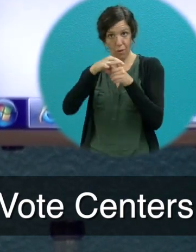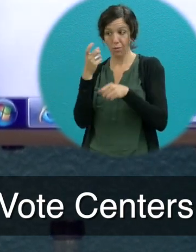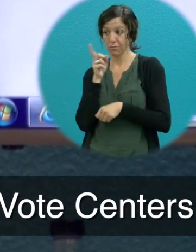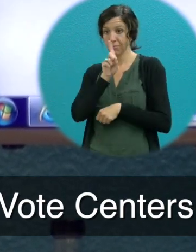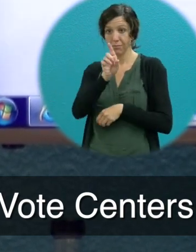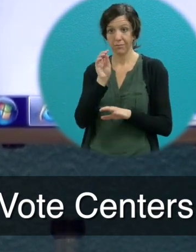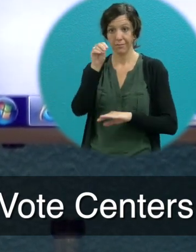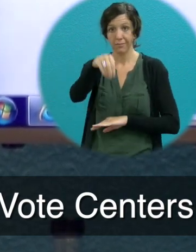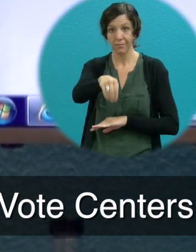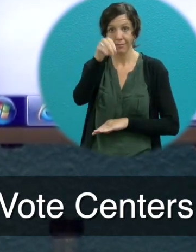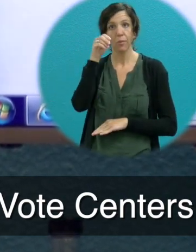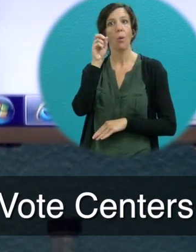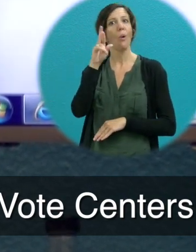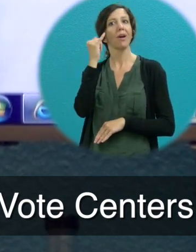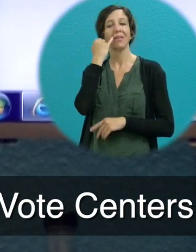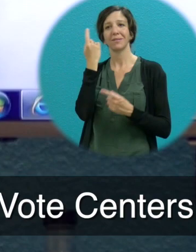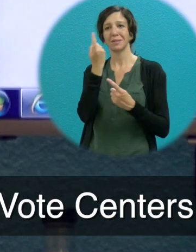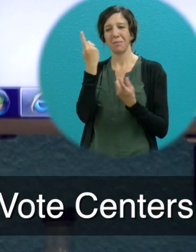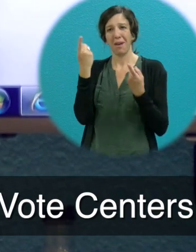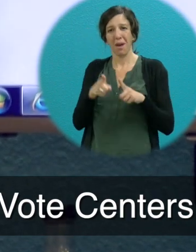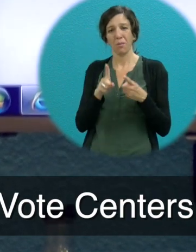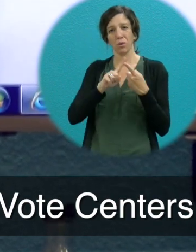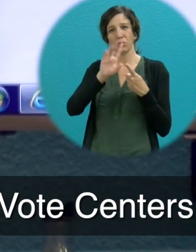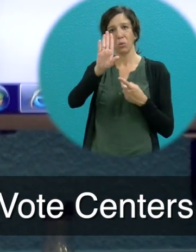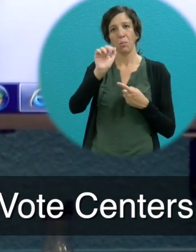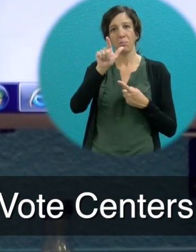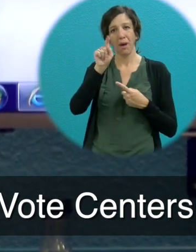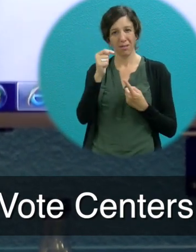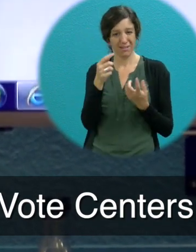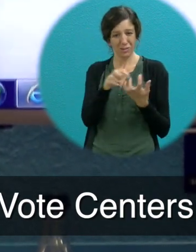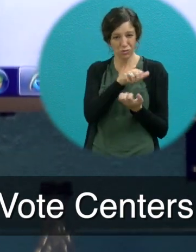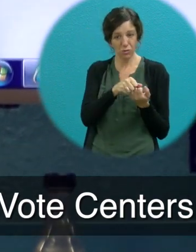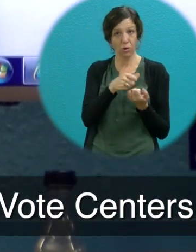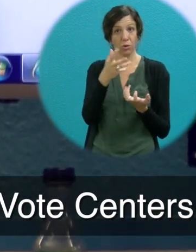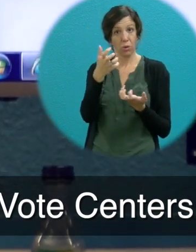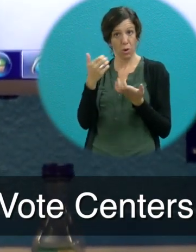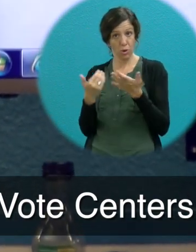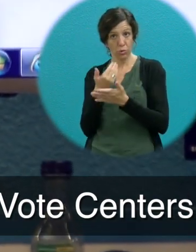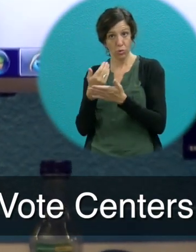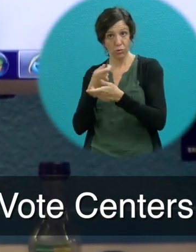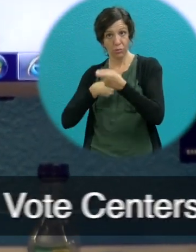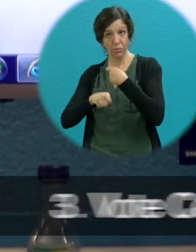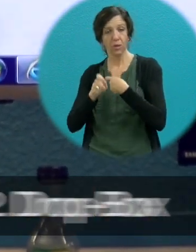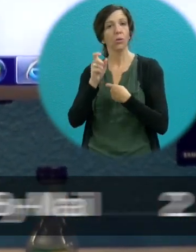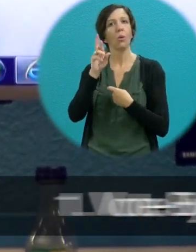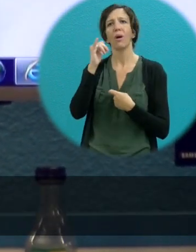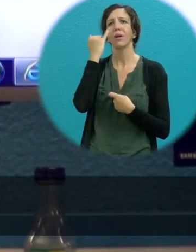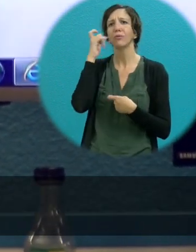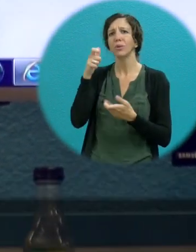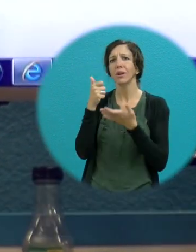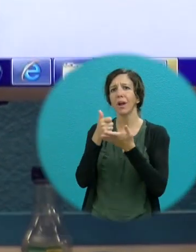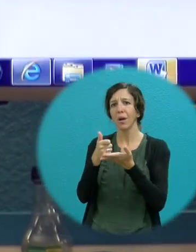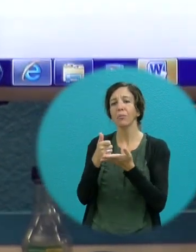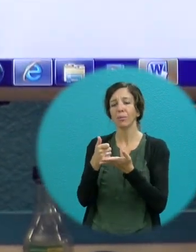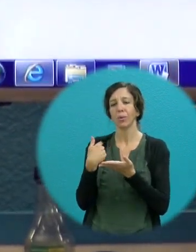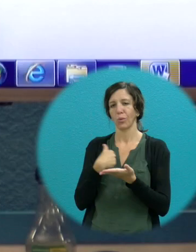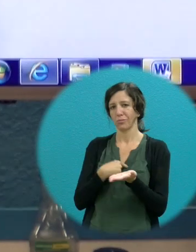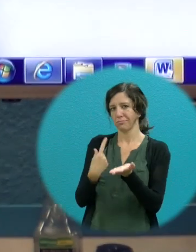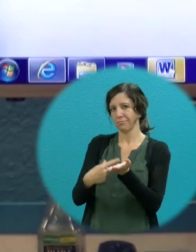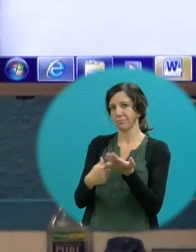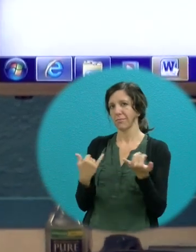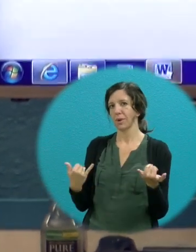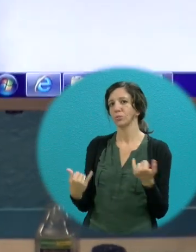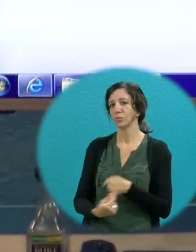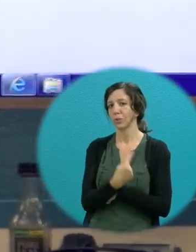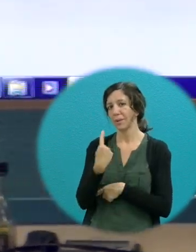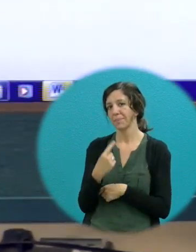a spoiled ballot or get help or assistance voting, and we will go over some of those methods today.